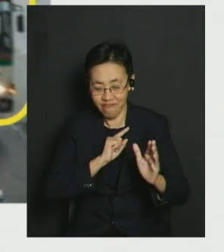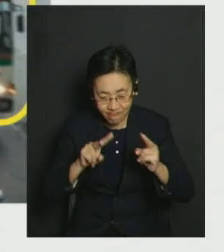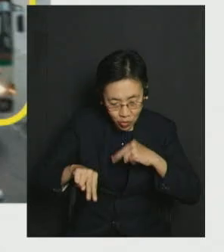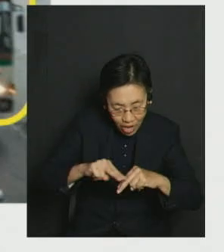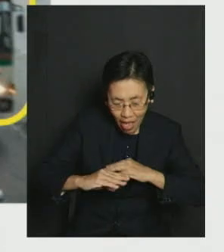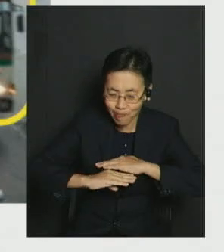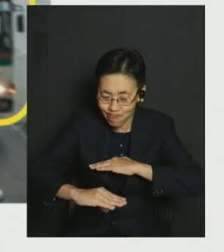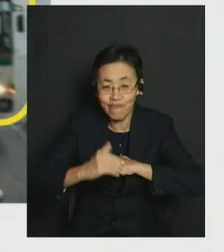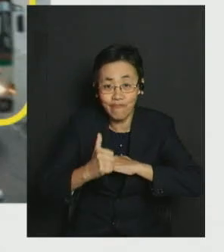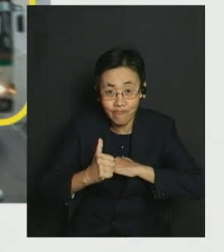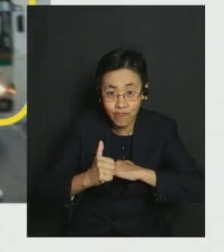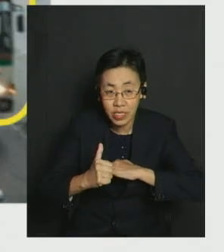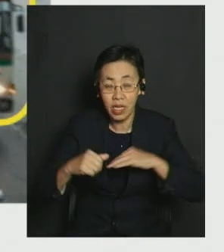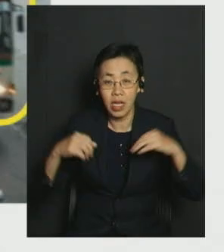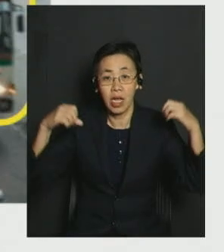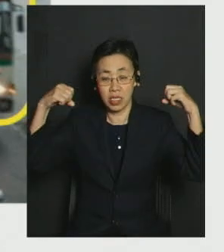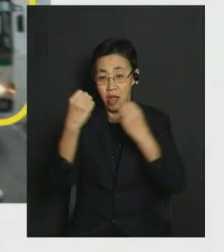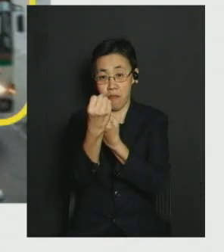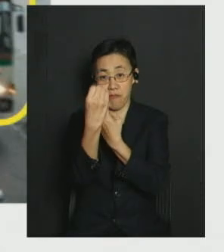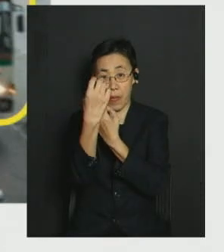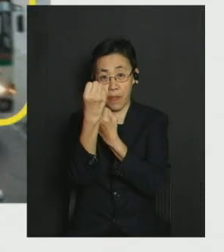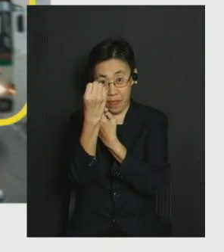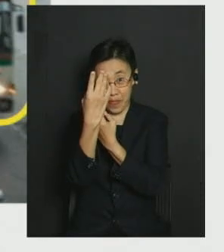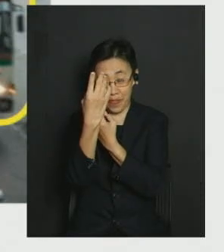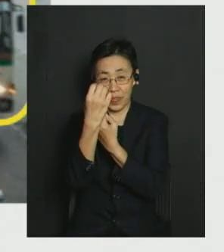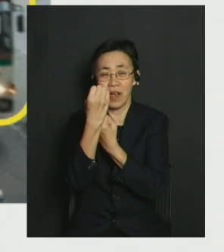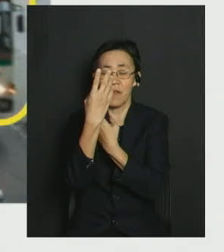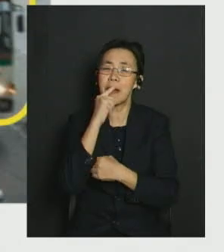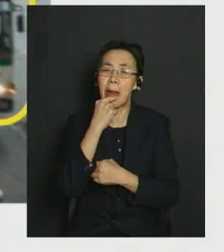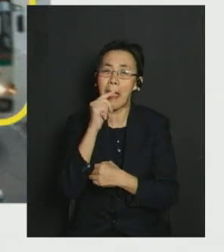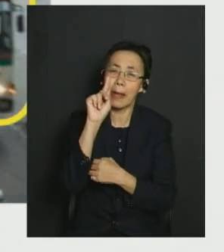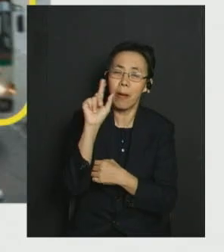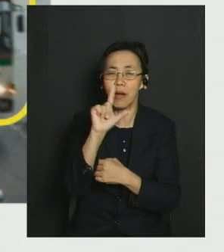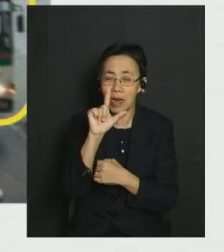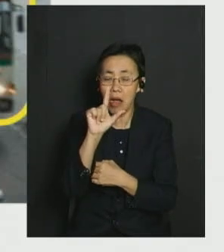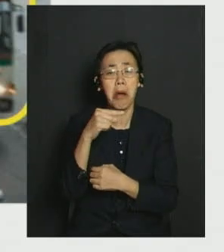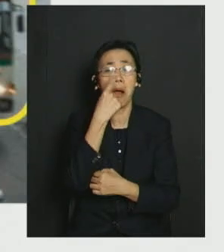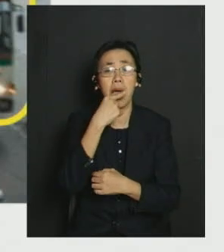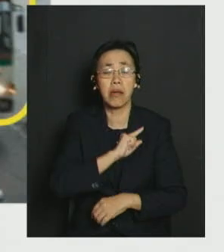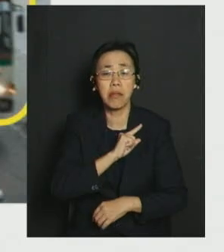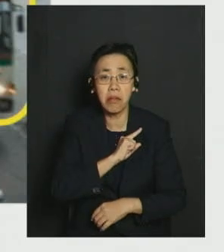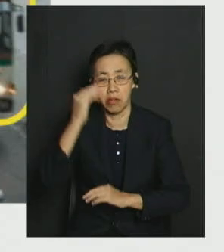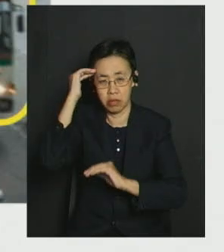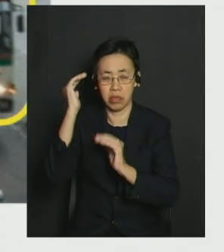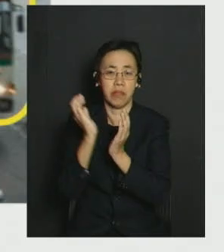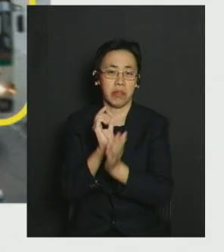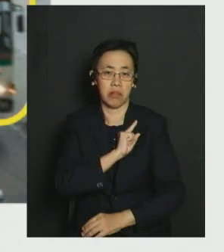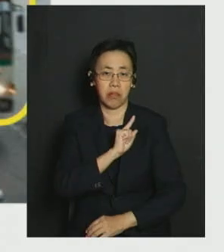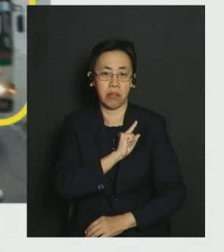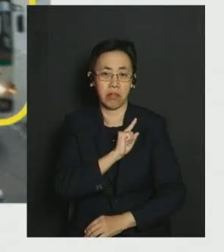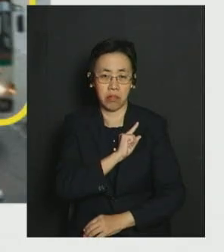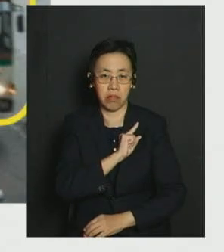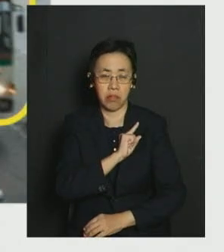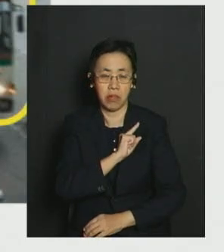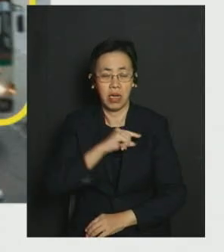light is by the police, traffic police to put is green or red.